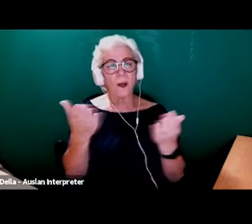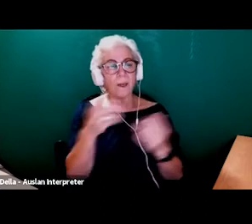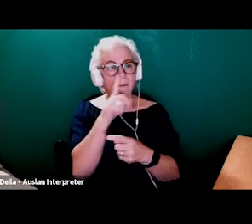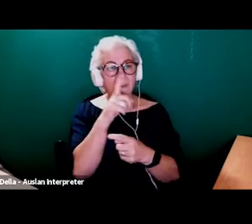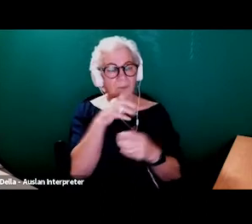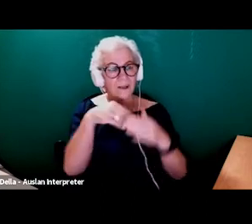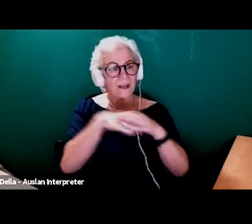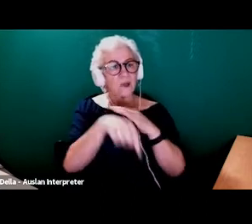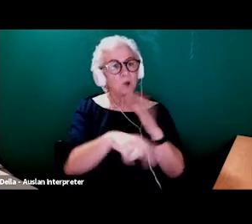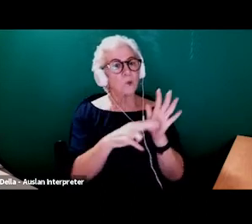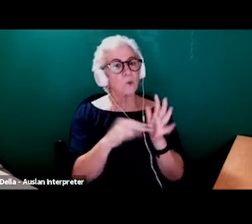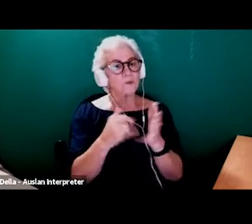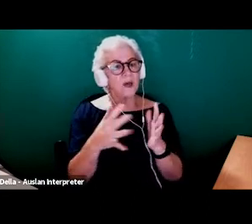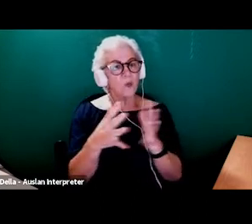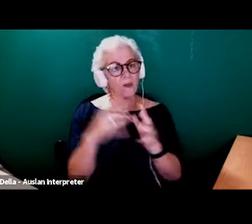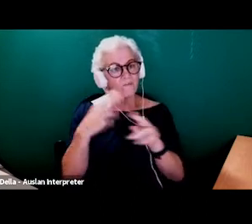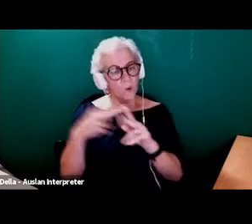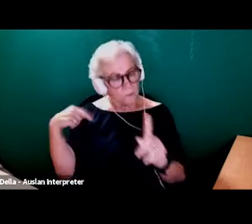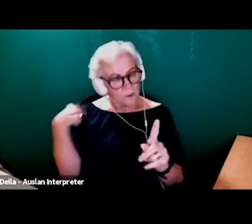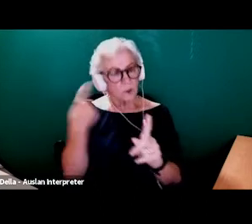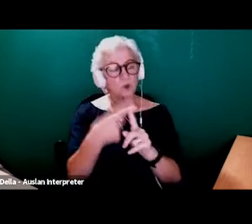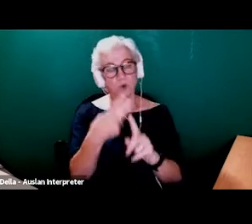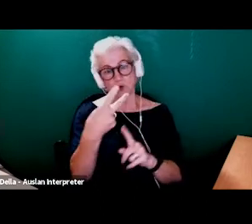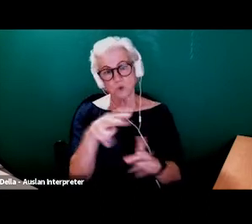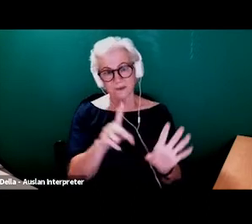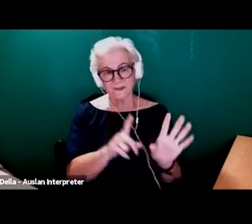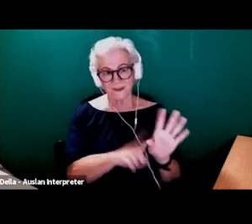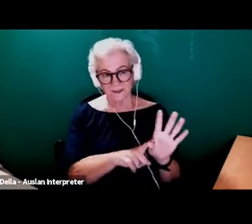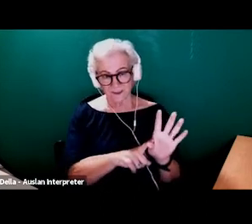in New South Wales over the past 20 years.